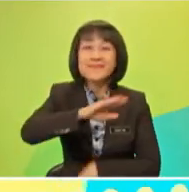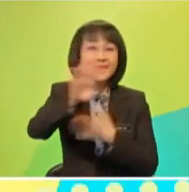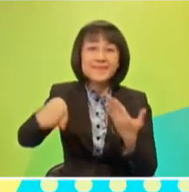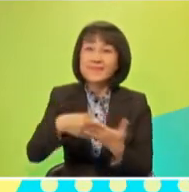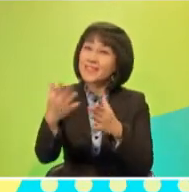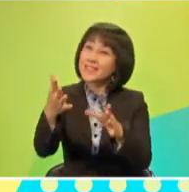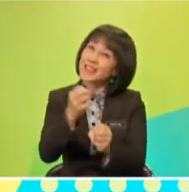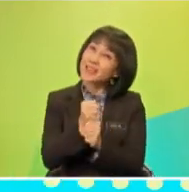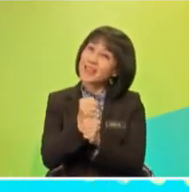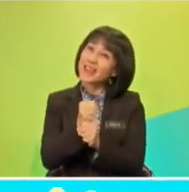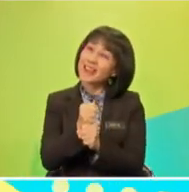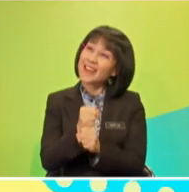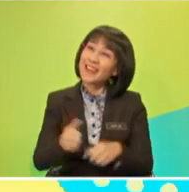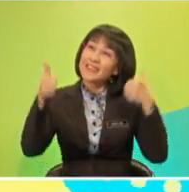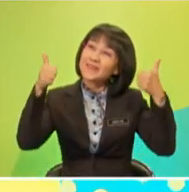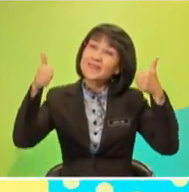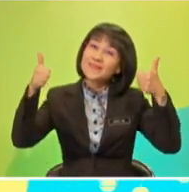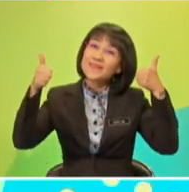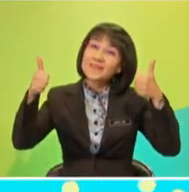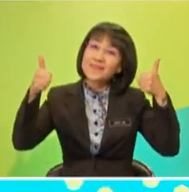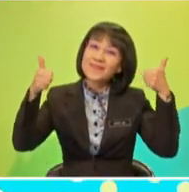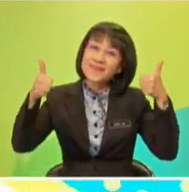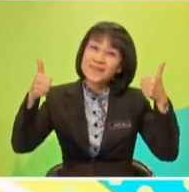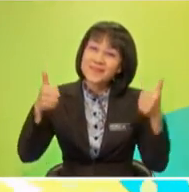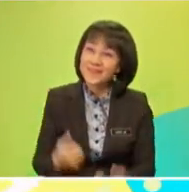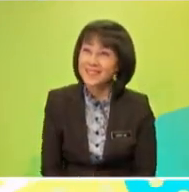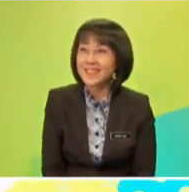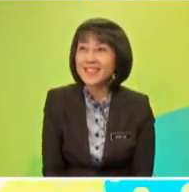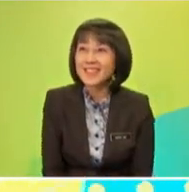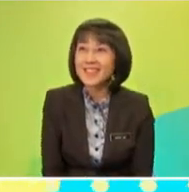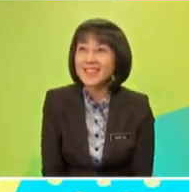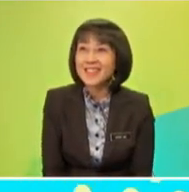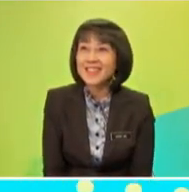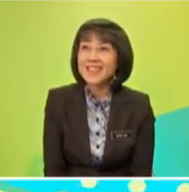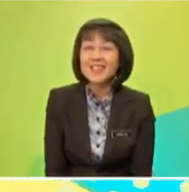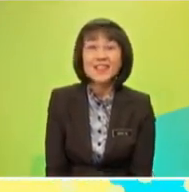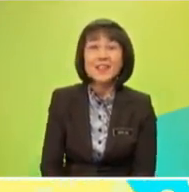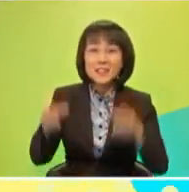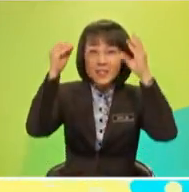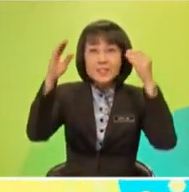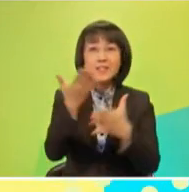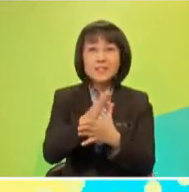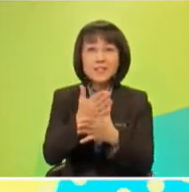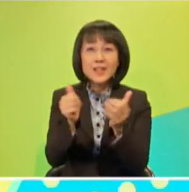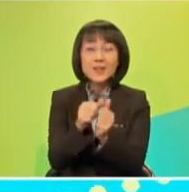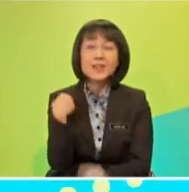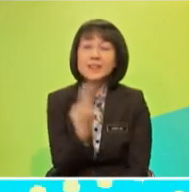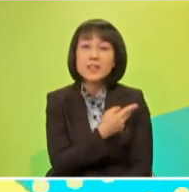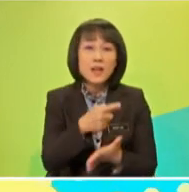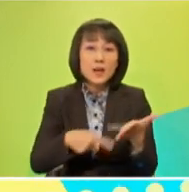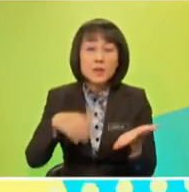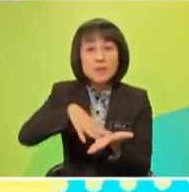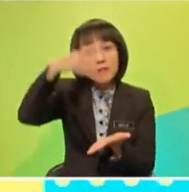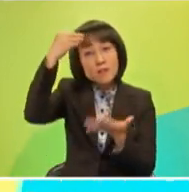goodie bags. Good job, everyone. Good job. All right. So, teacher, could you share with us what did we learn today?